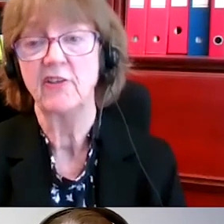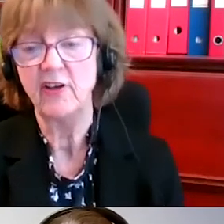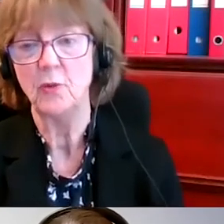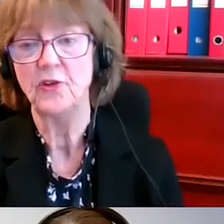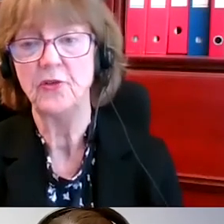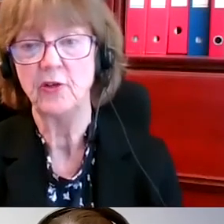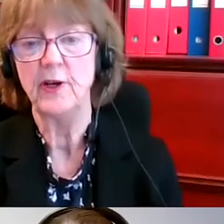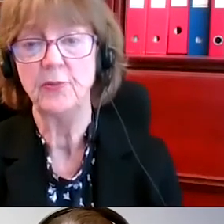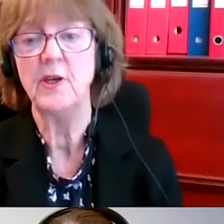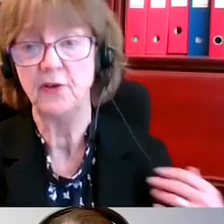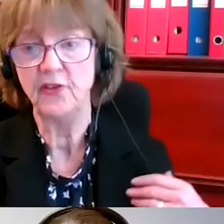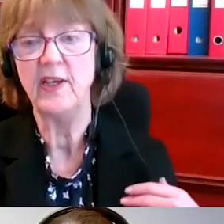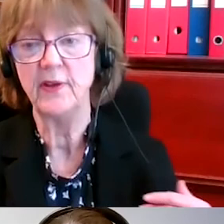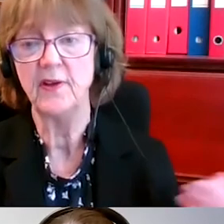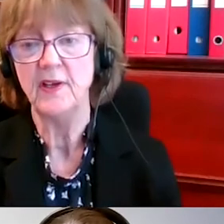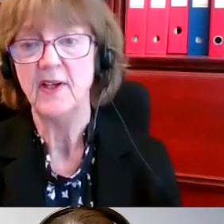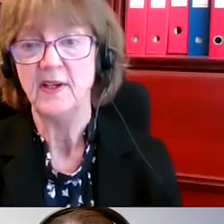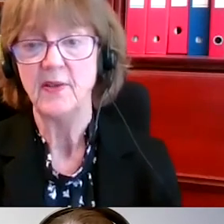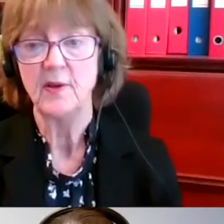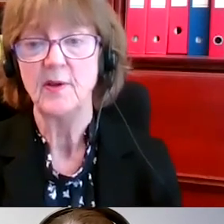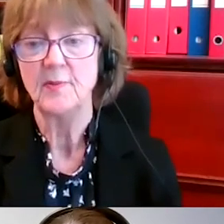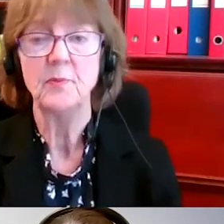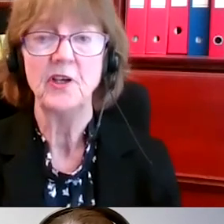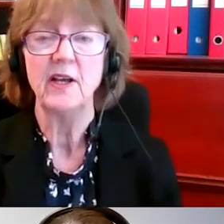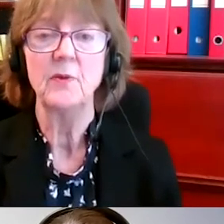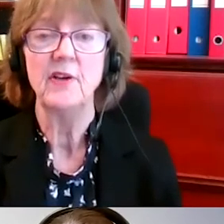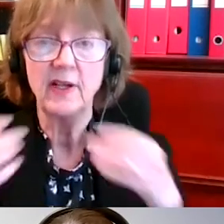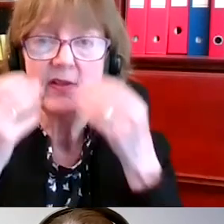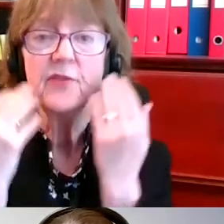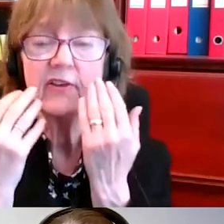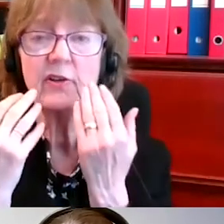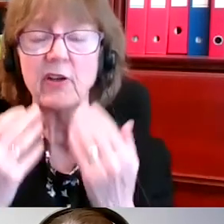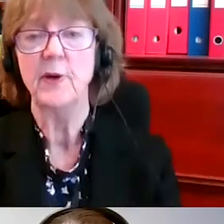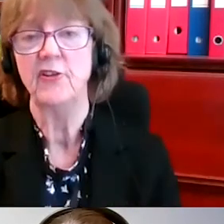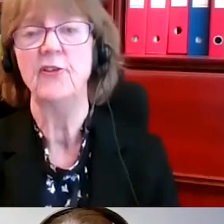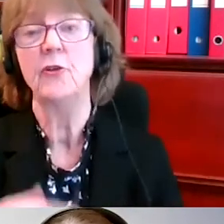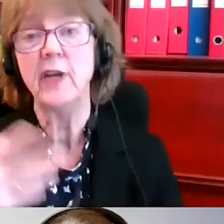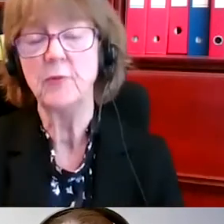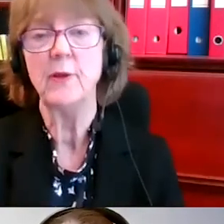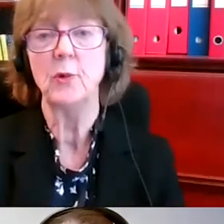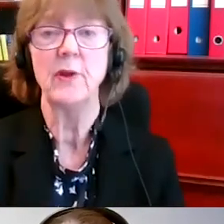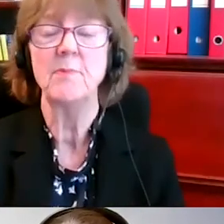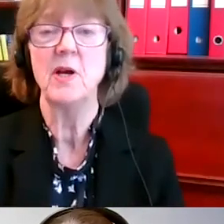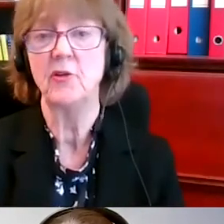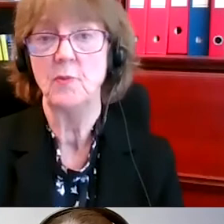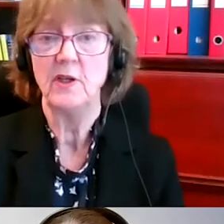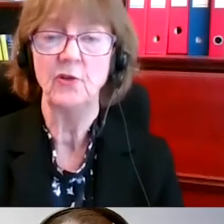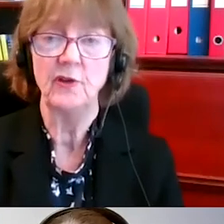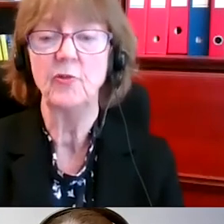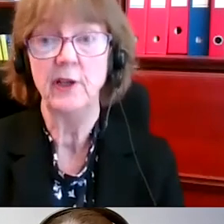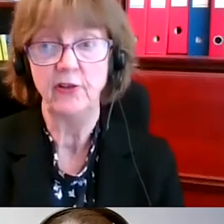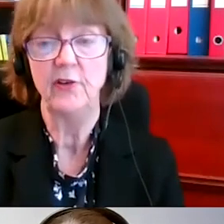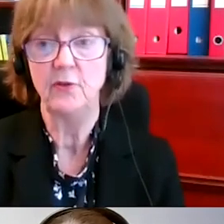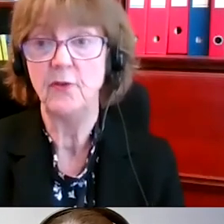child actually wants to express, when you can see the body language and the facial expressions together with what they might or might